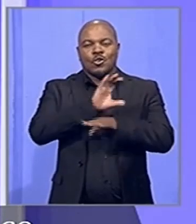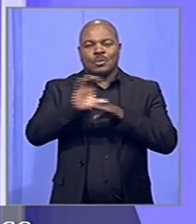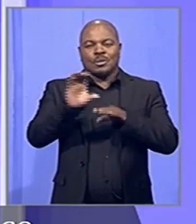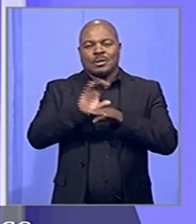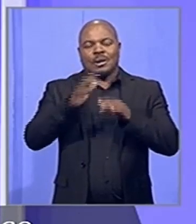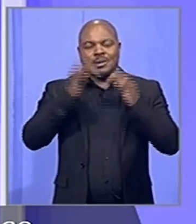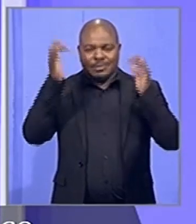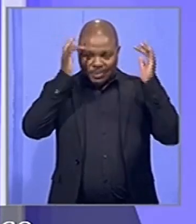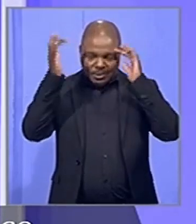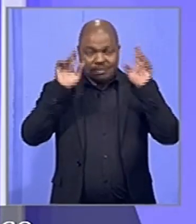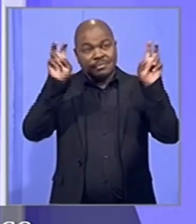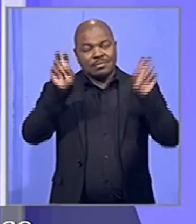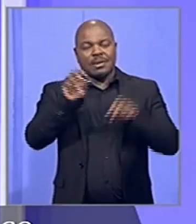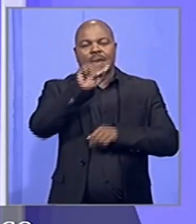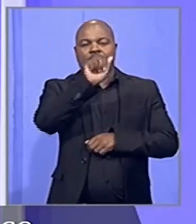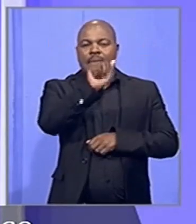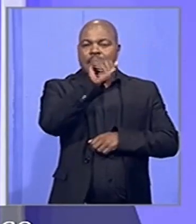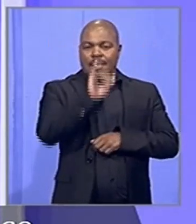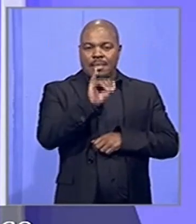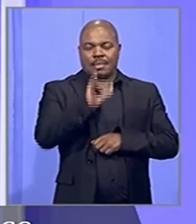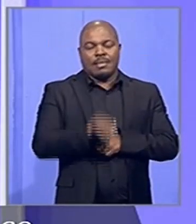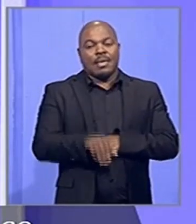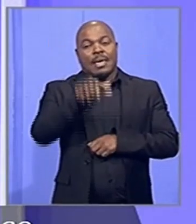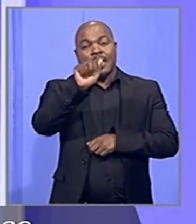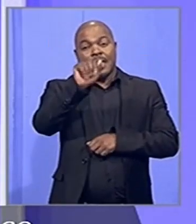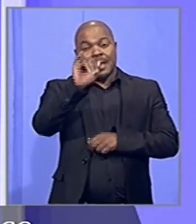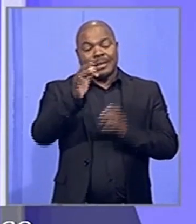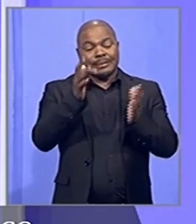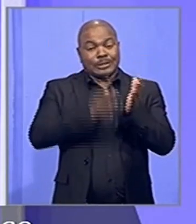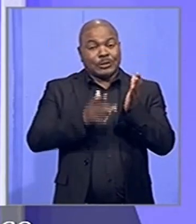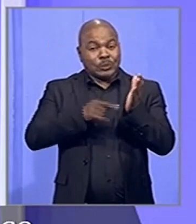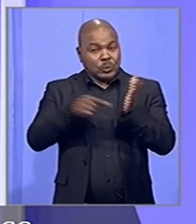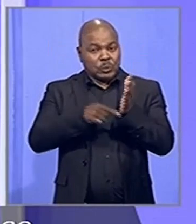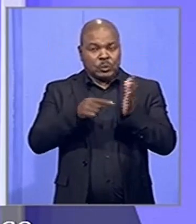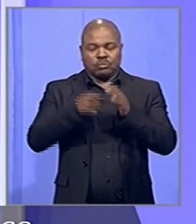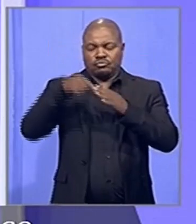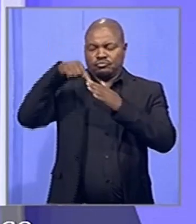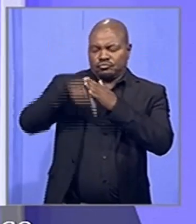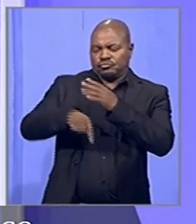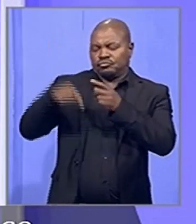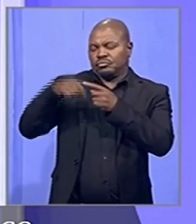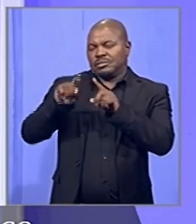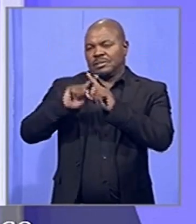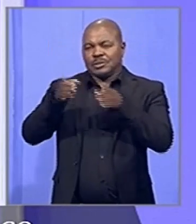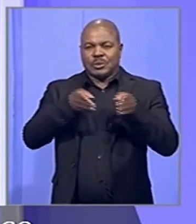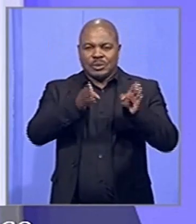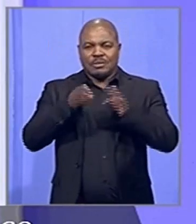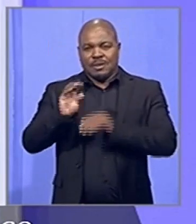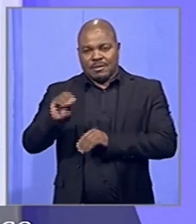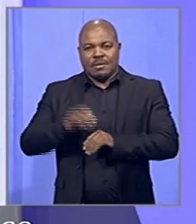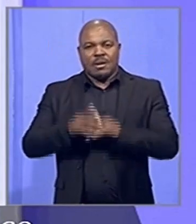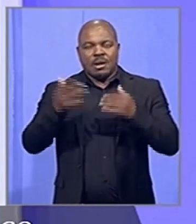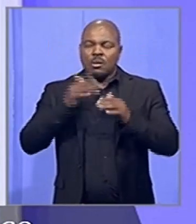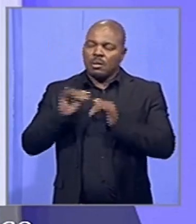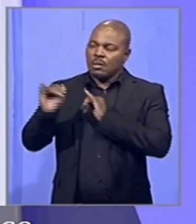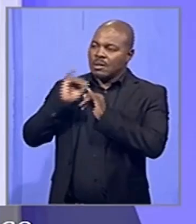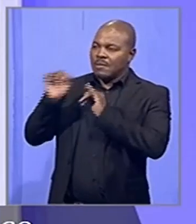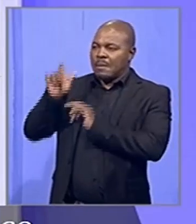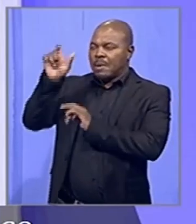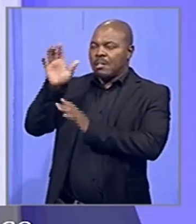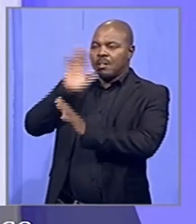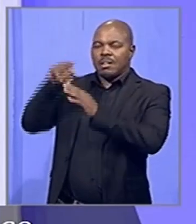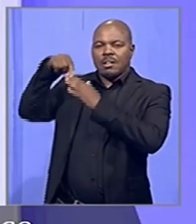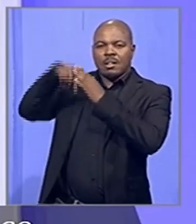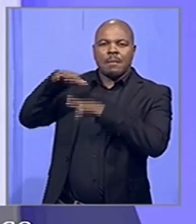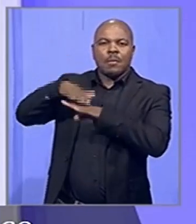ka AI. Technology ya AI e sebetsana le dintlha tse ngatanyana ka mekgwa e fapaneng. Ho utlwa holo ka yona re